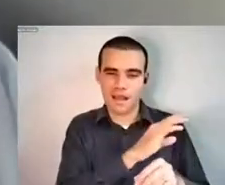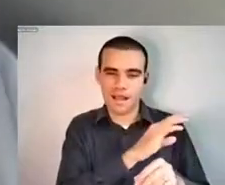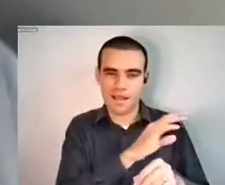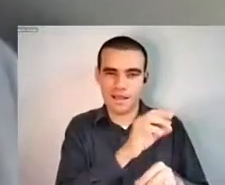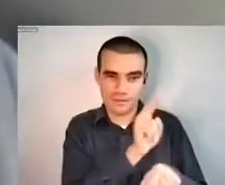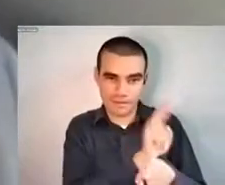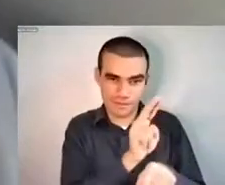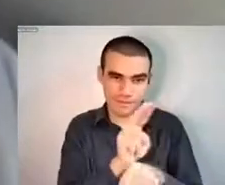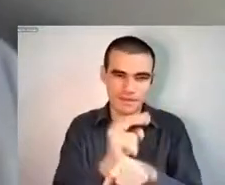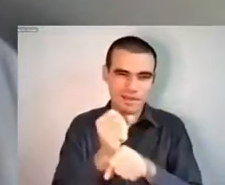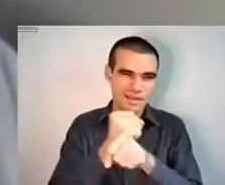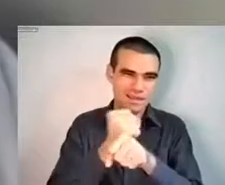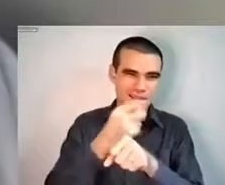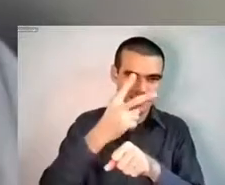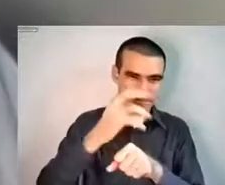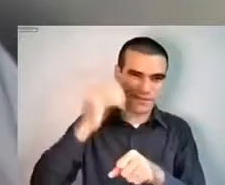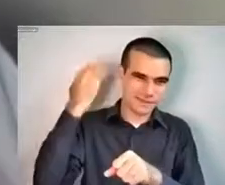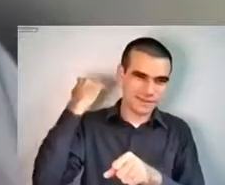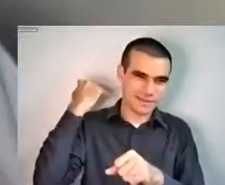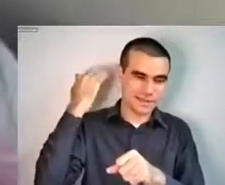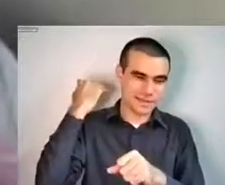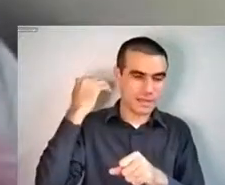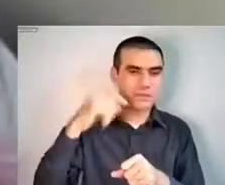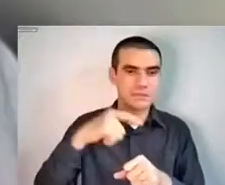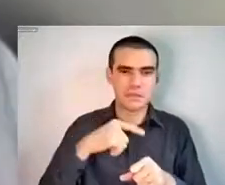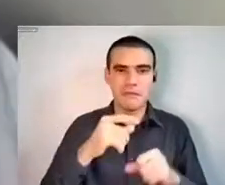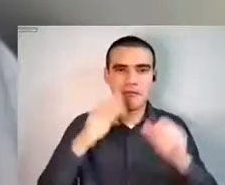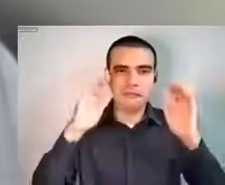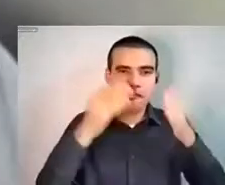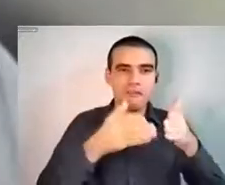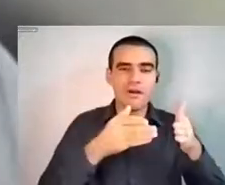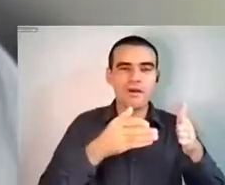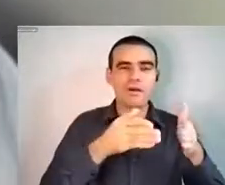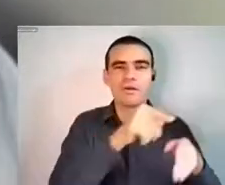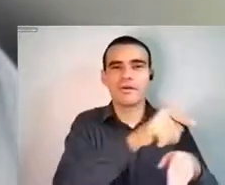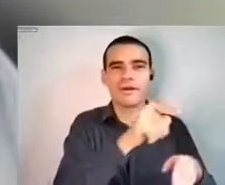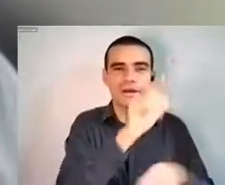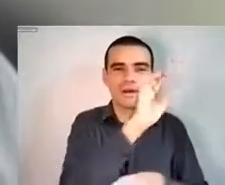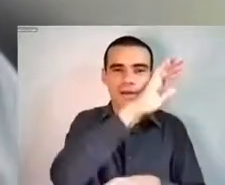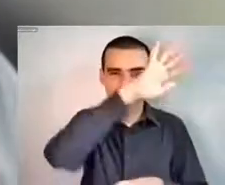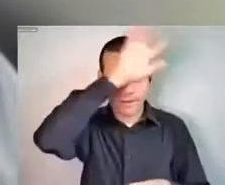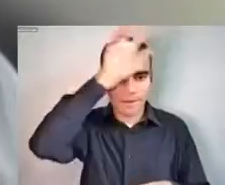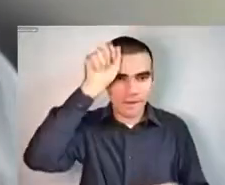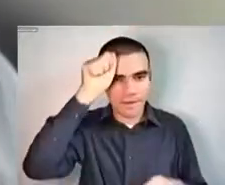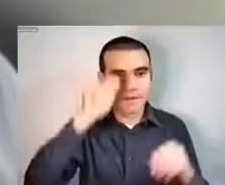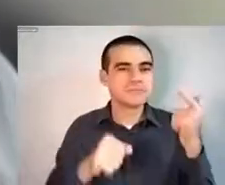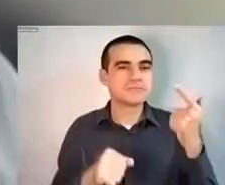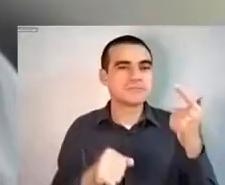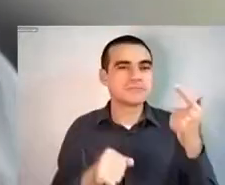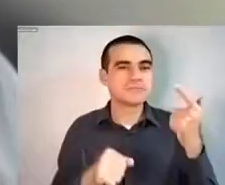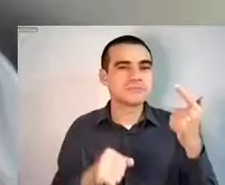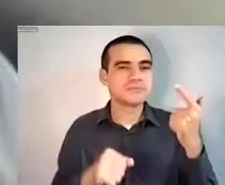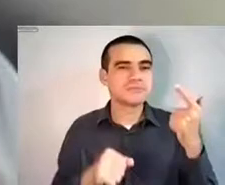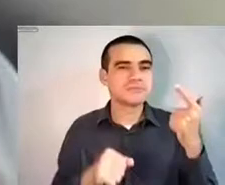environmental movement 20 years ago, these were not premises that were set for the Amazon.